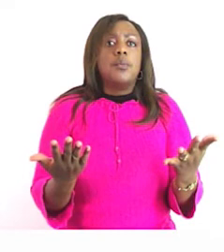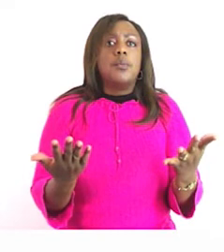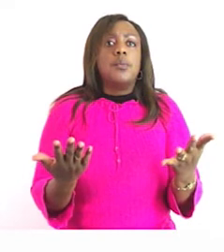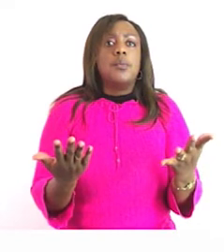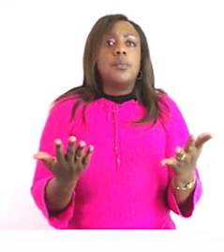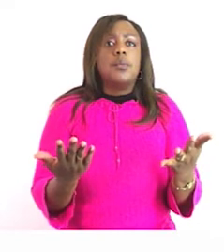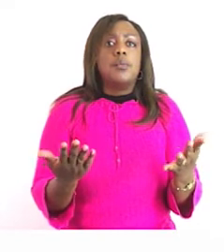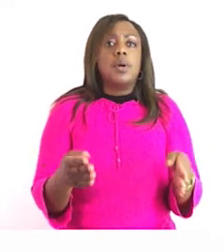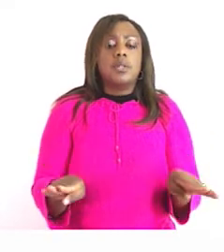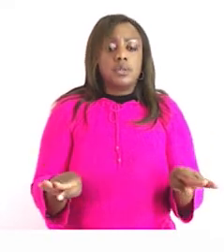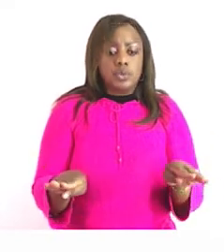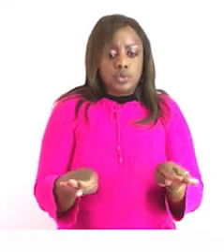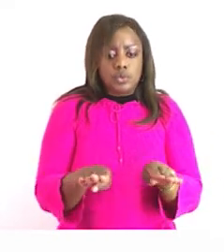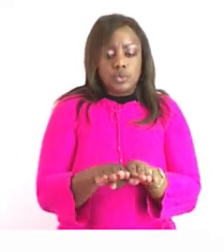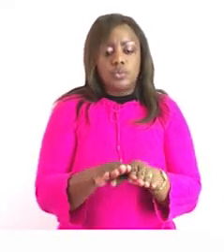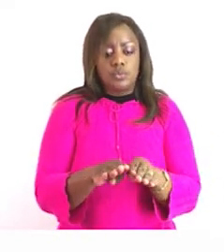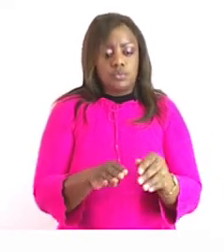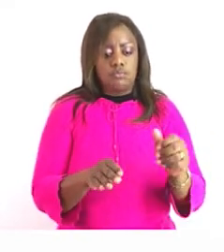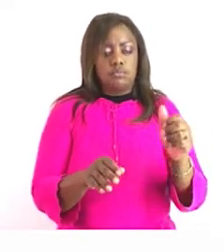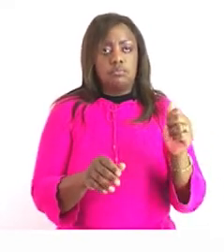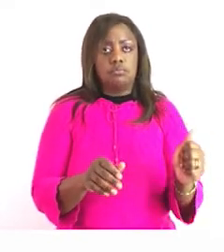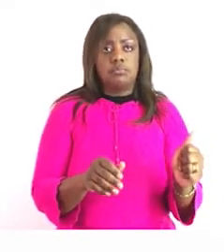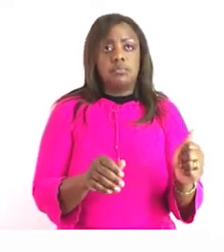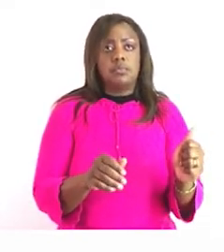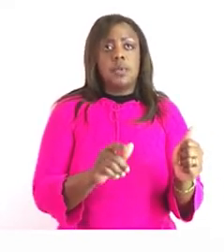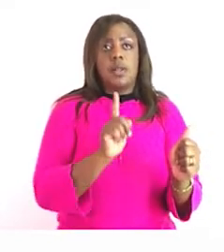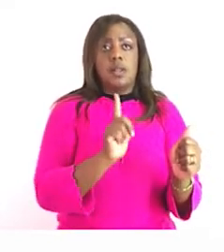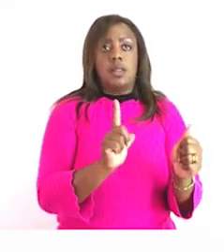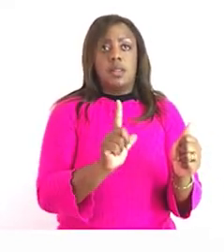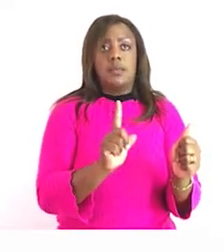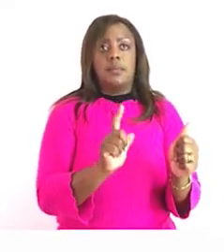doing one at a time. So we'll start with length.